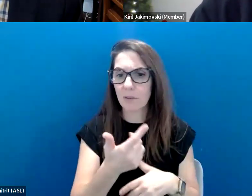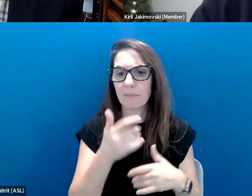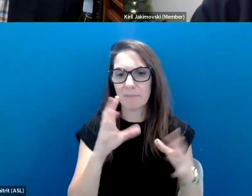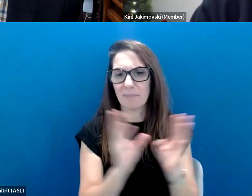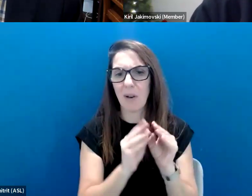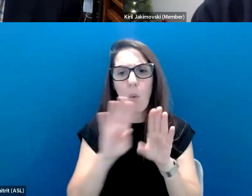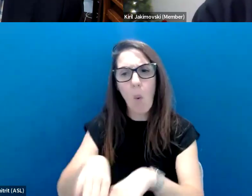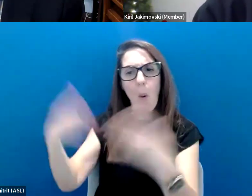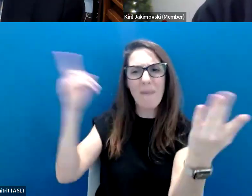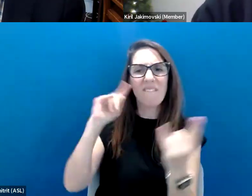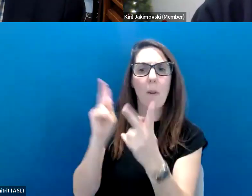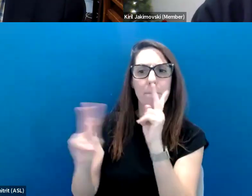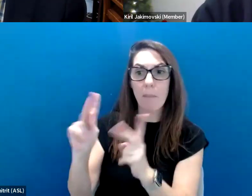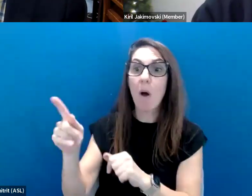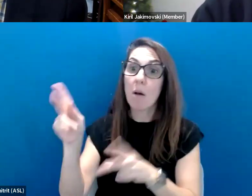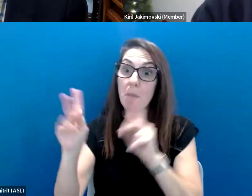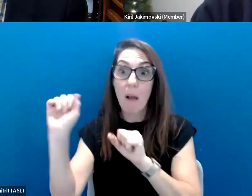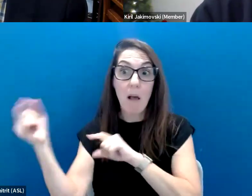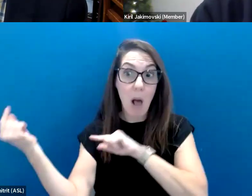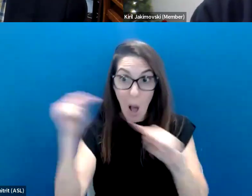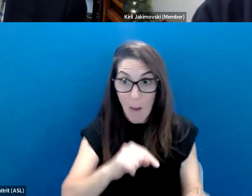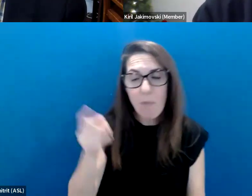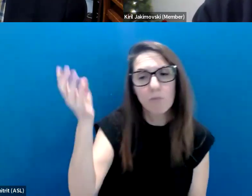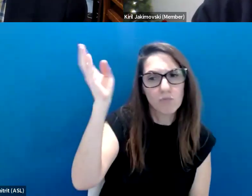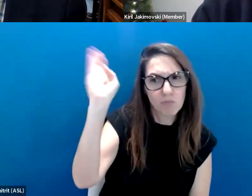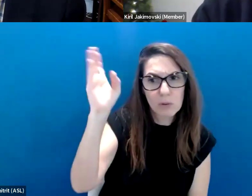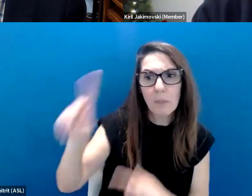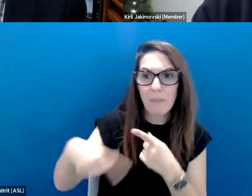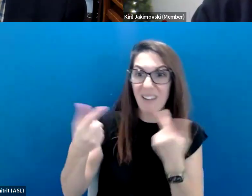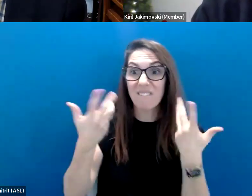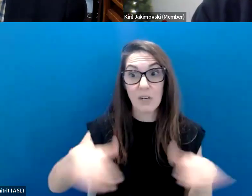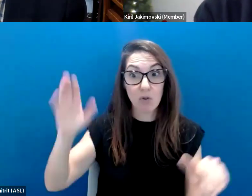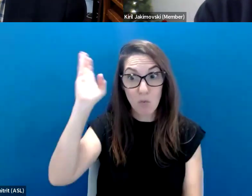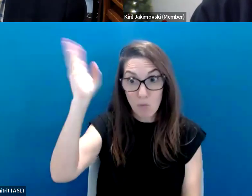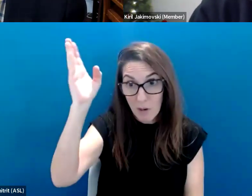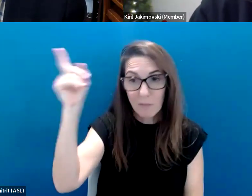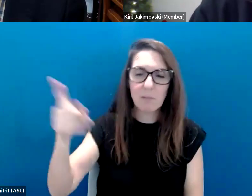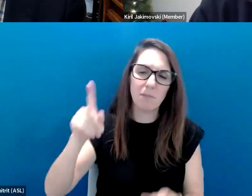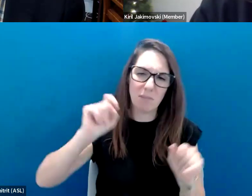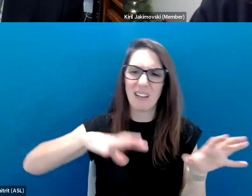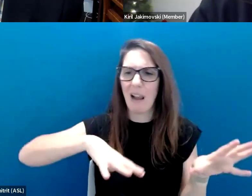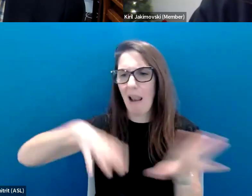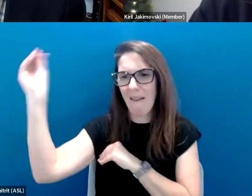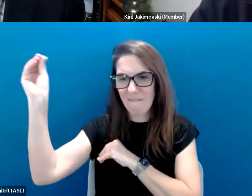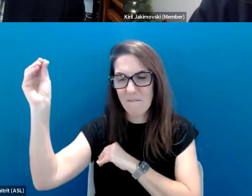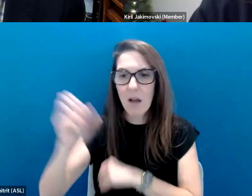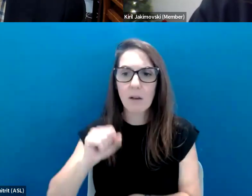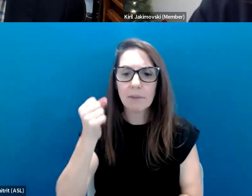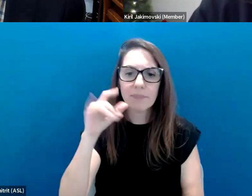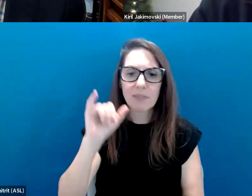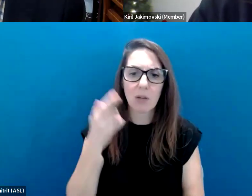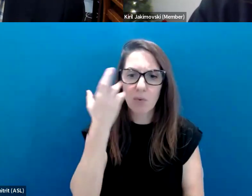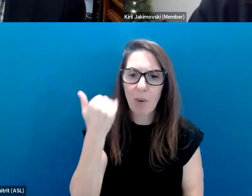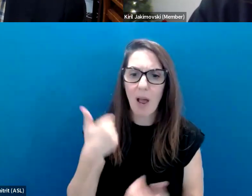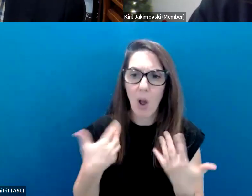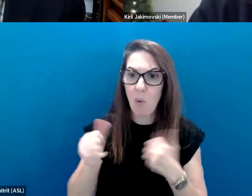to invite outside folks to come and present, but then when they finish the presentation and conversation, they have to leave. This is one of the reasons why I ultimately want to get the subcommittees